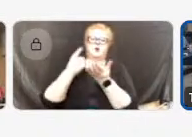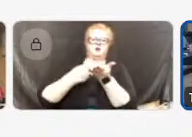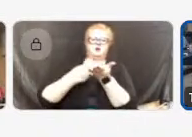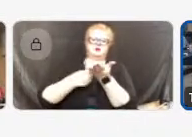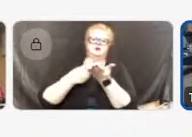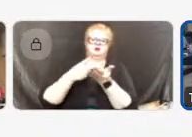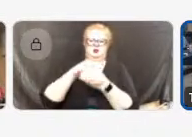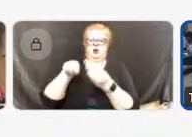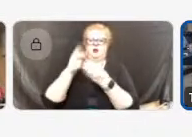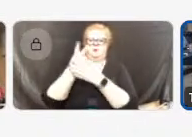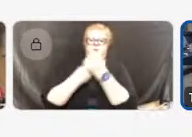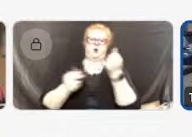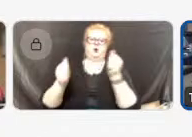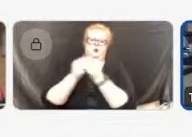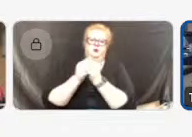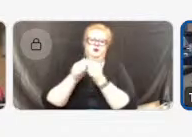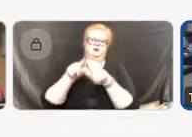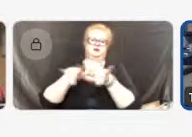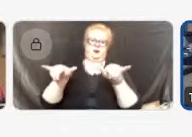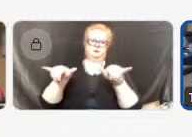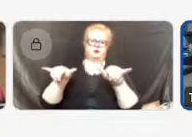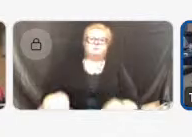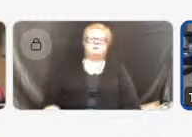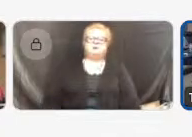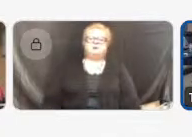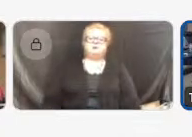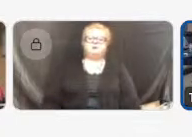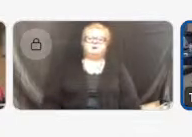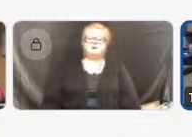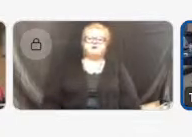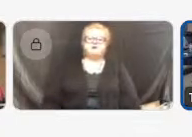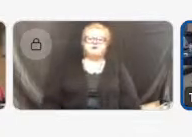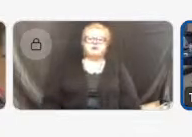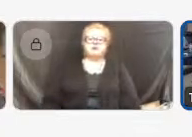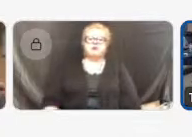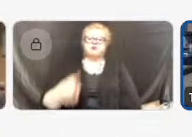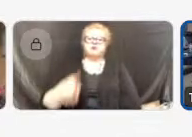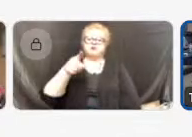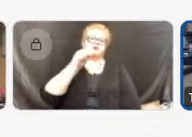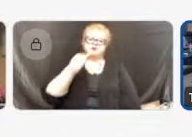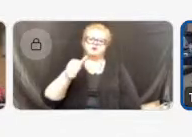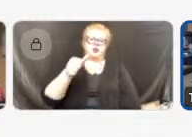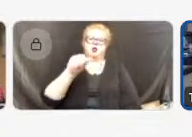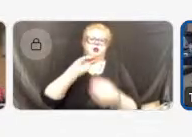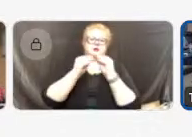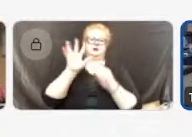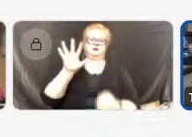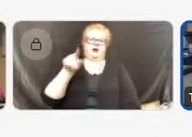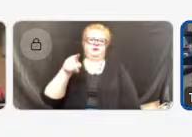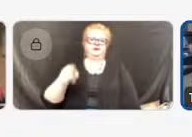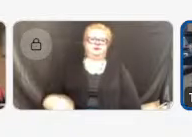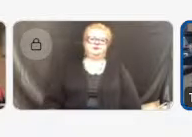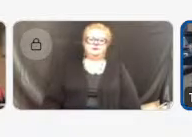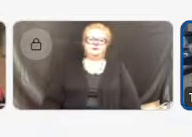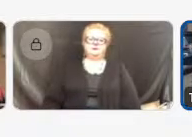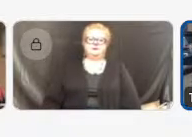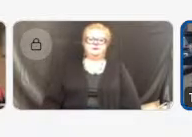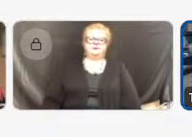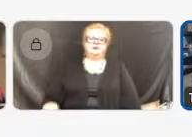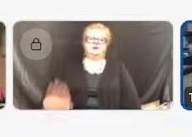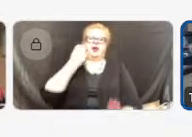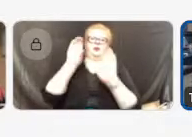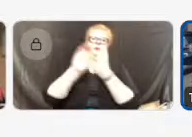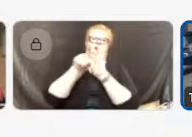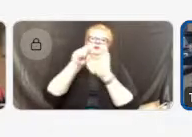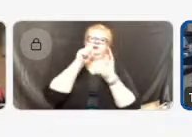both items at the same time. Right. That's not item 5. Sir? The graphic up there is